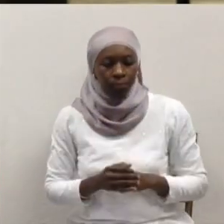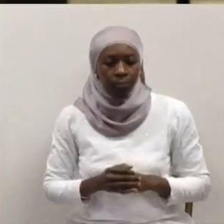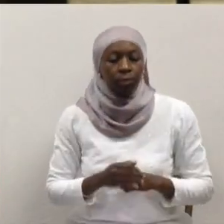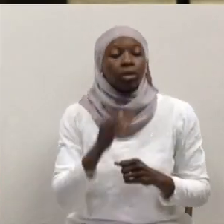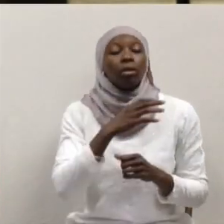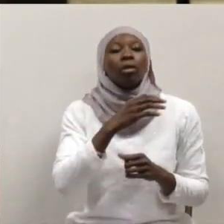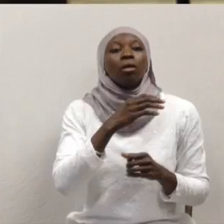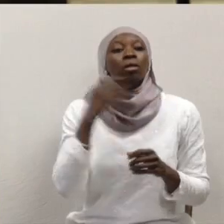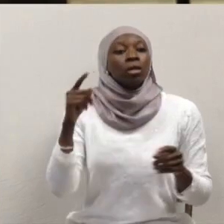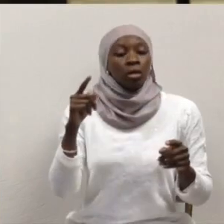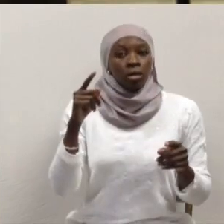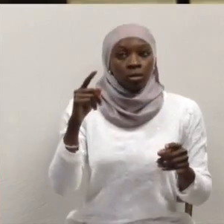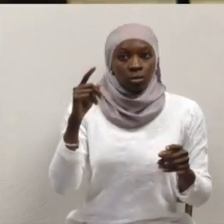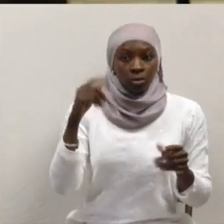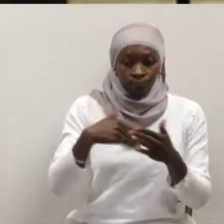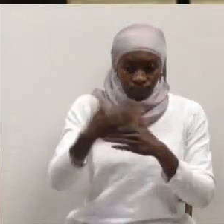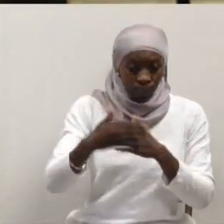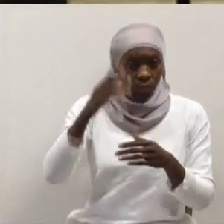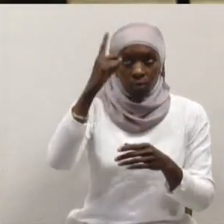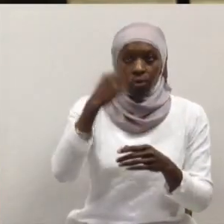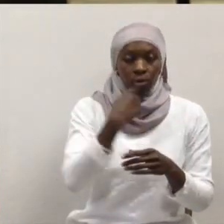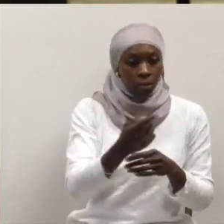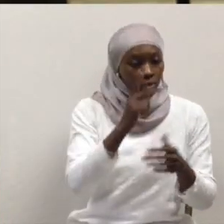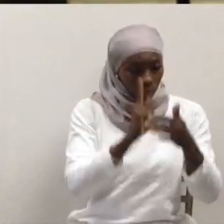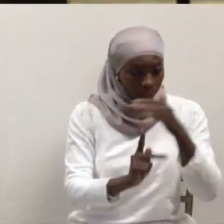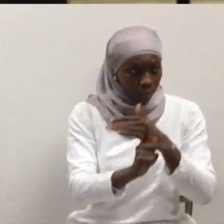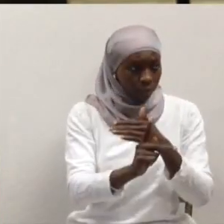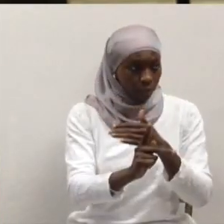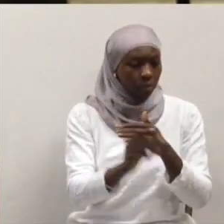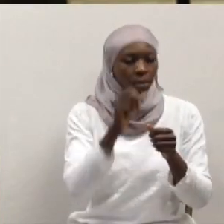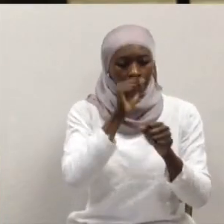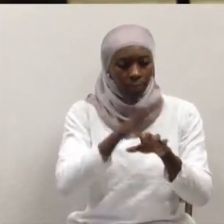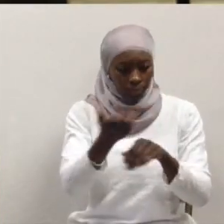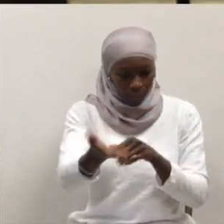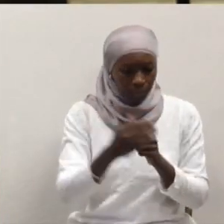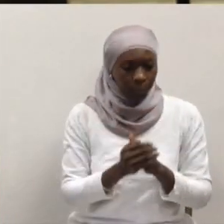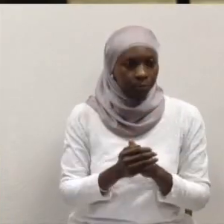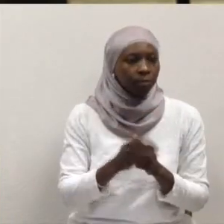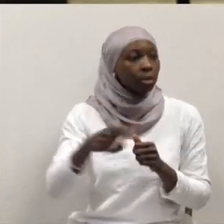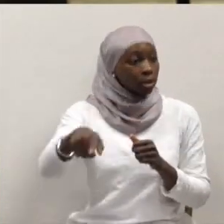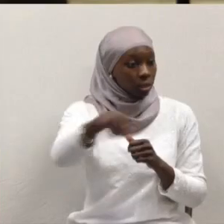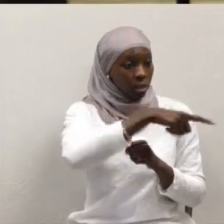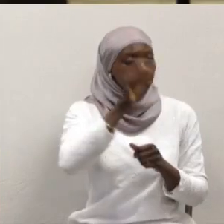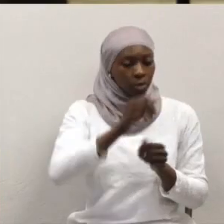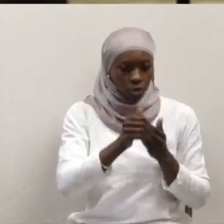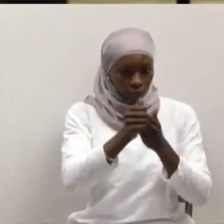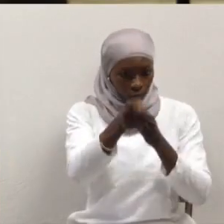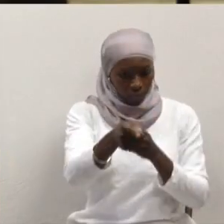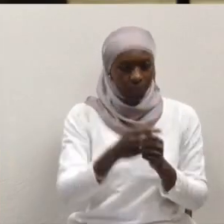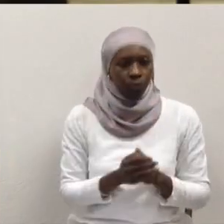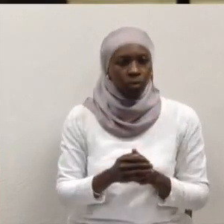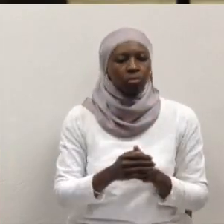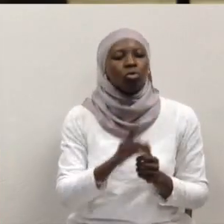Then Allah tells the Prophet sallallahu alaihi wasallam and us so that we follow him, indeed we have sent you as a